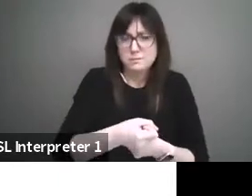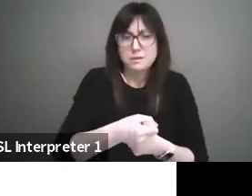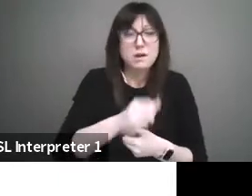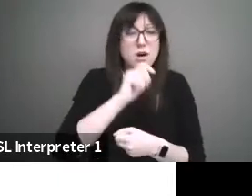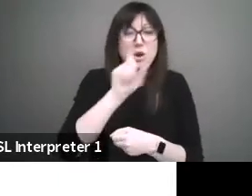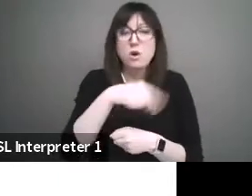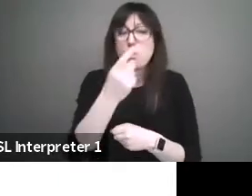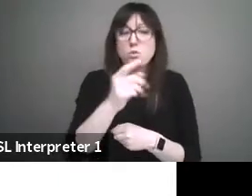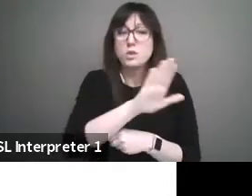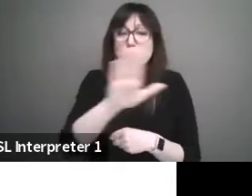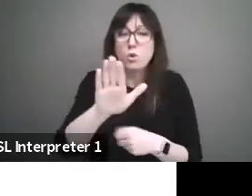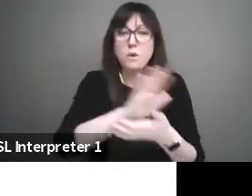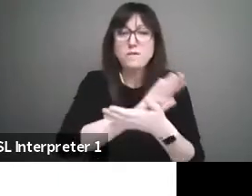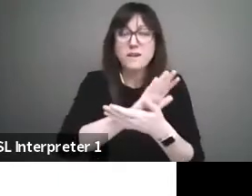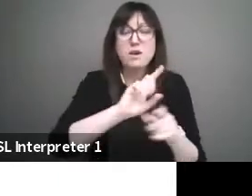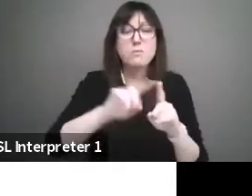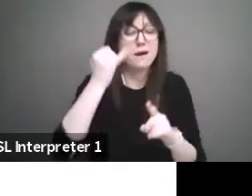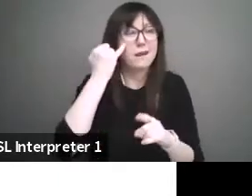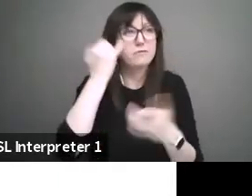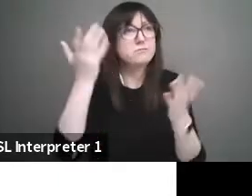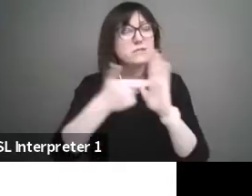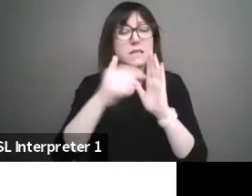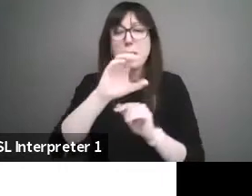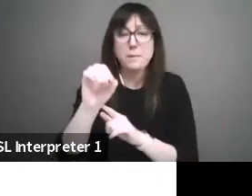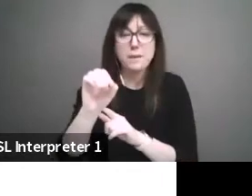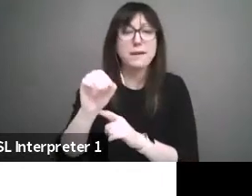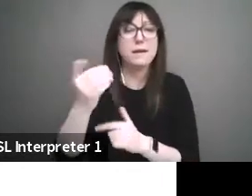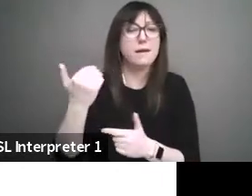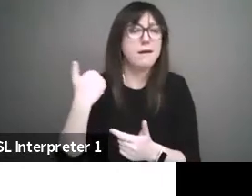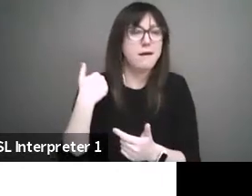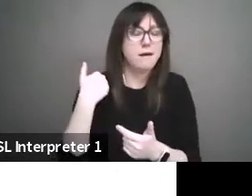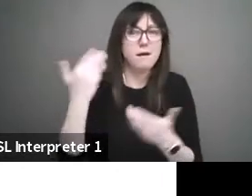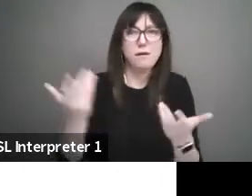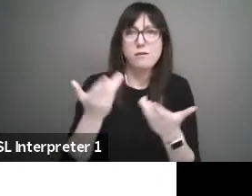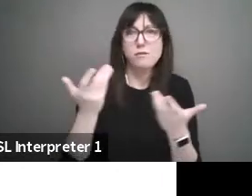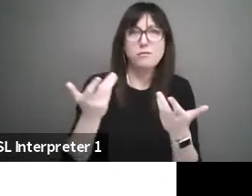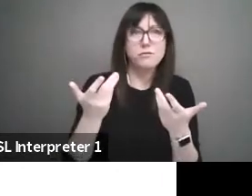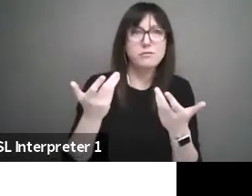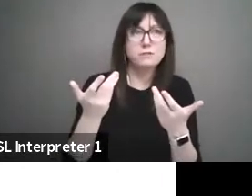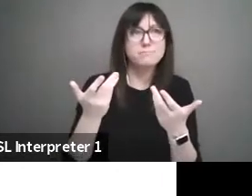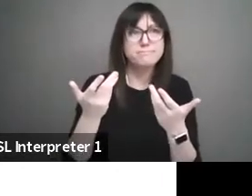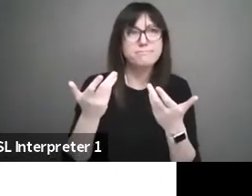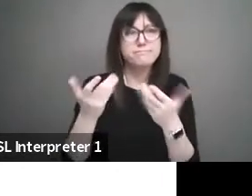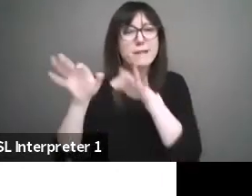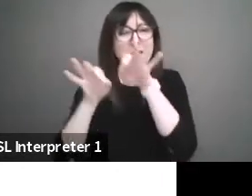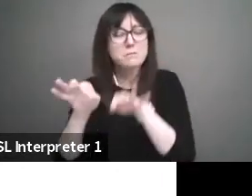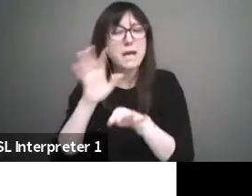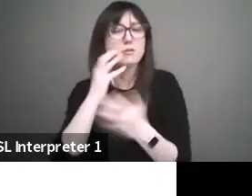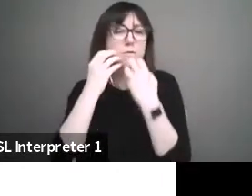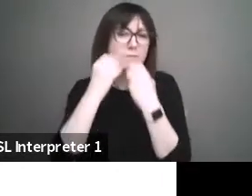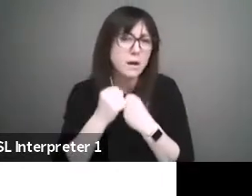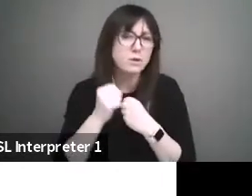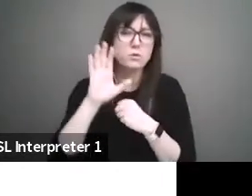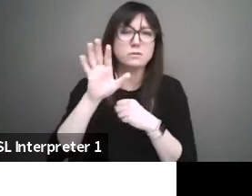you're creating, but if your company has videos that help kind of explain your value proposition or explain